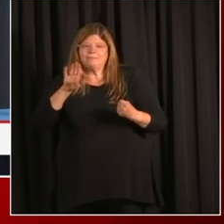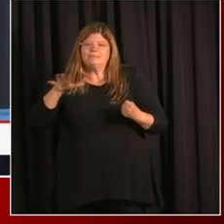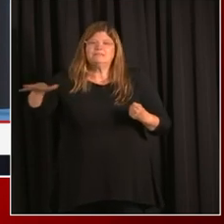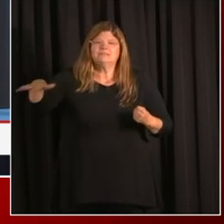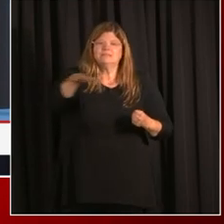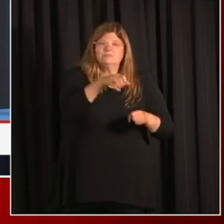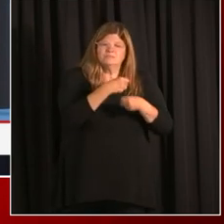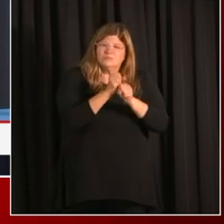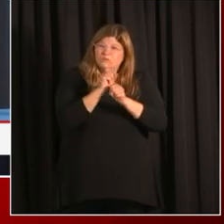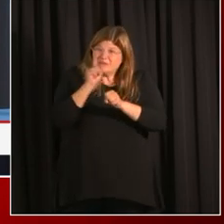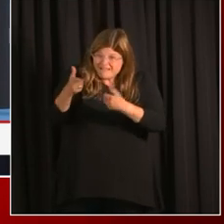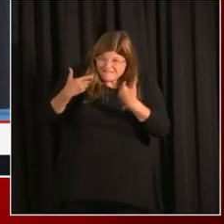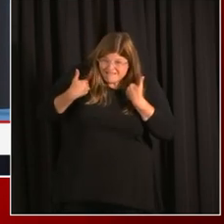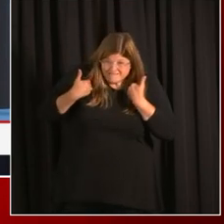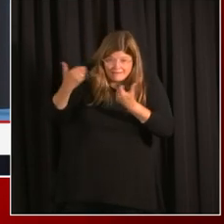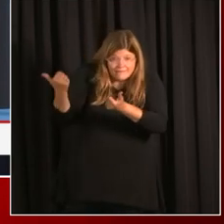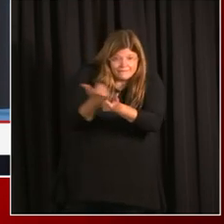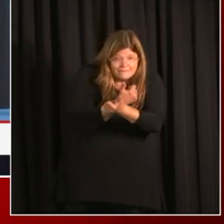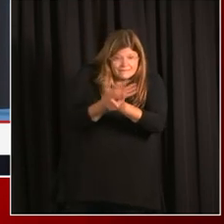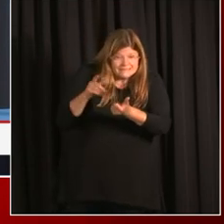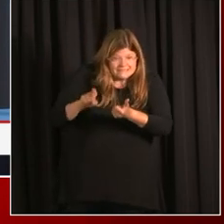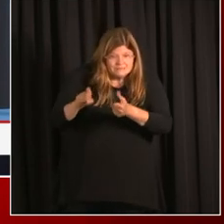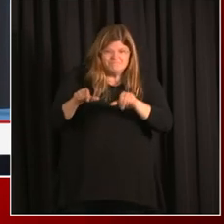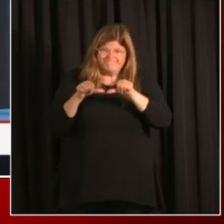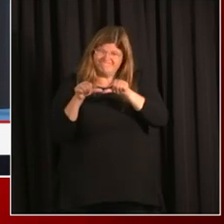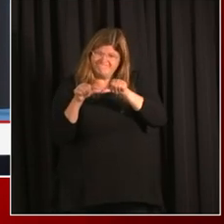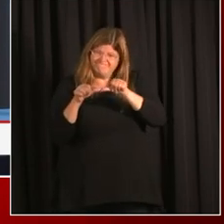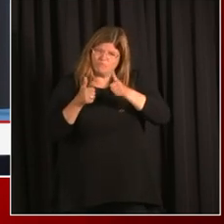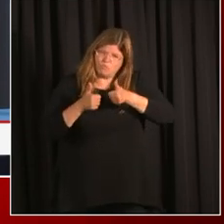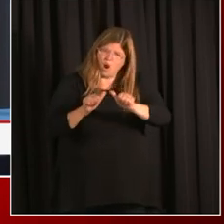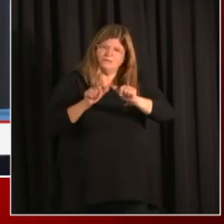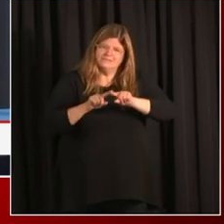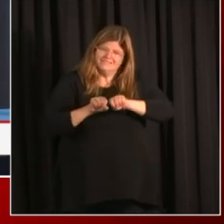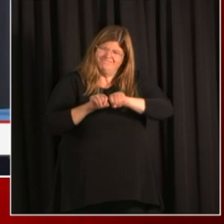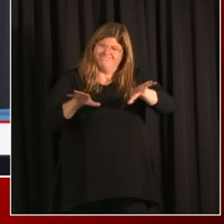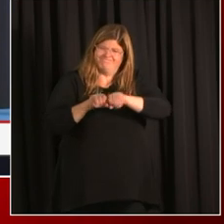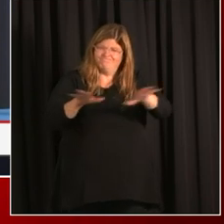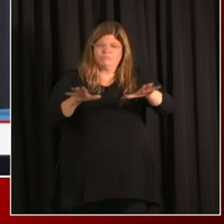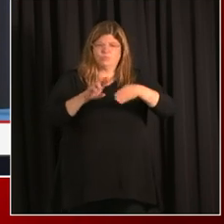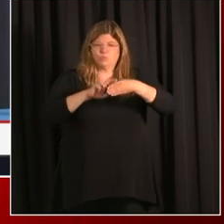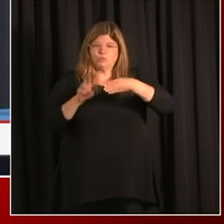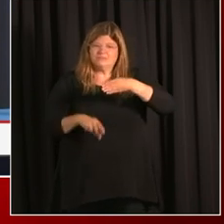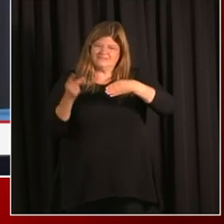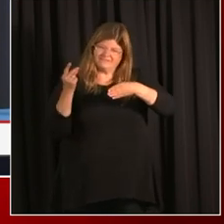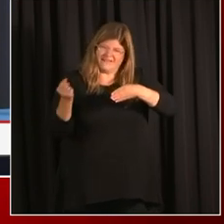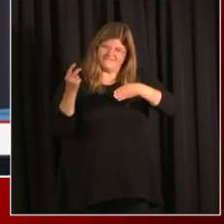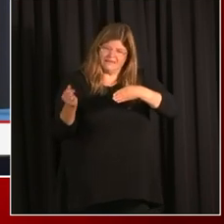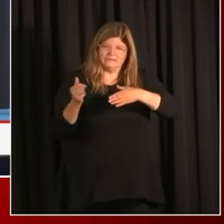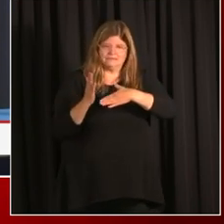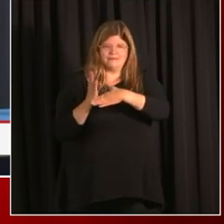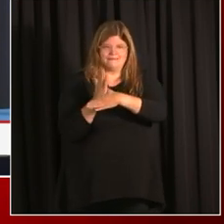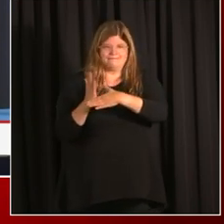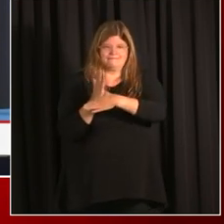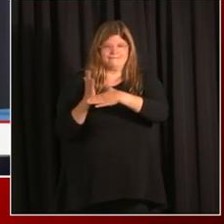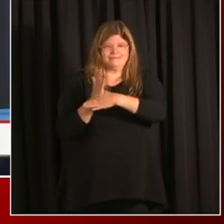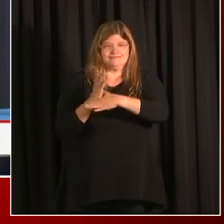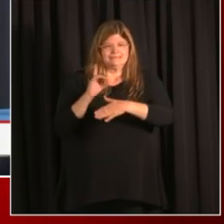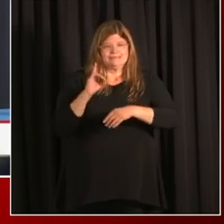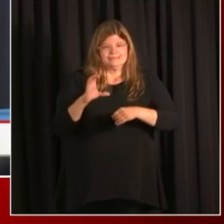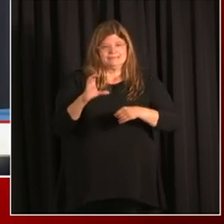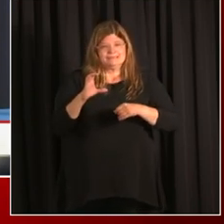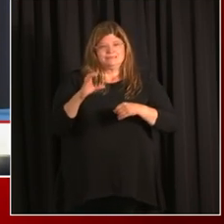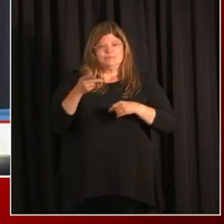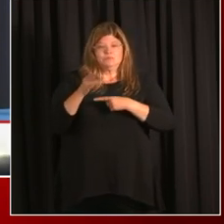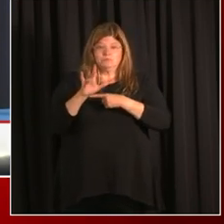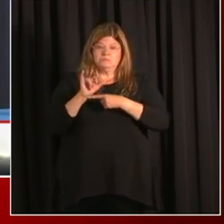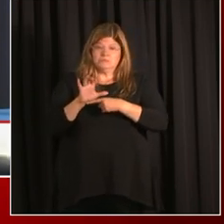what they need to continue to have really quick turnaround times. The average turnaround time that we have district-wide as of today